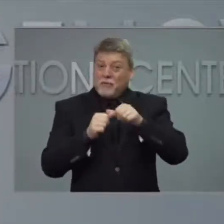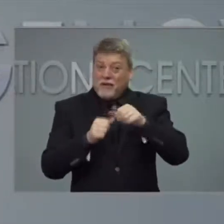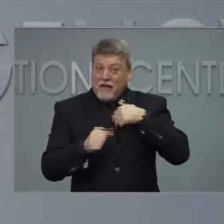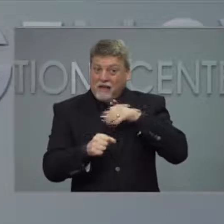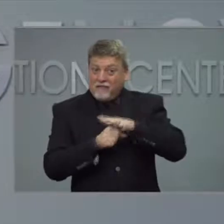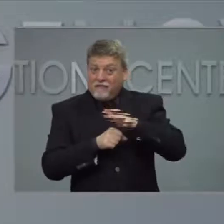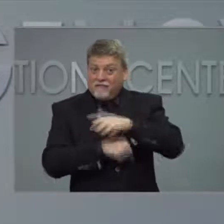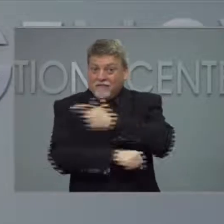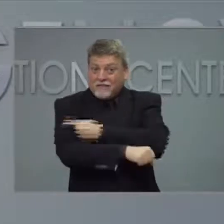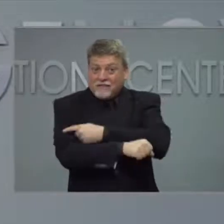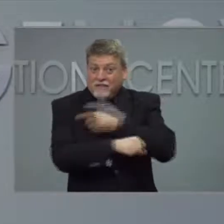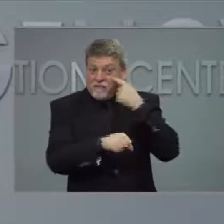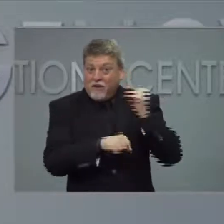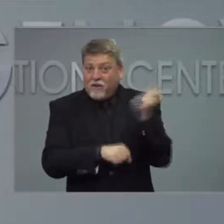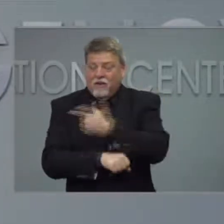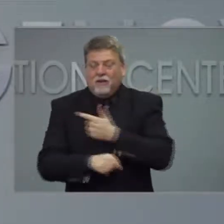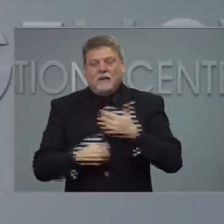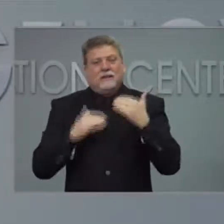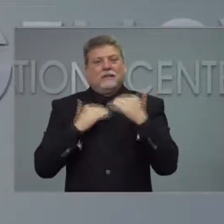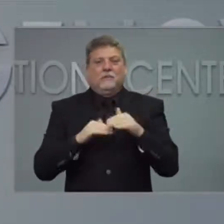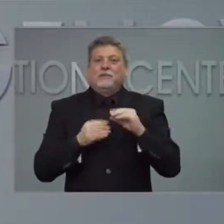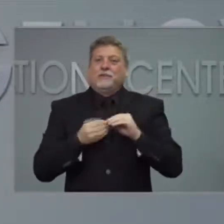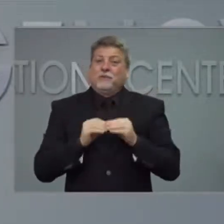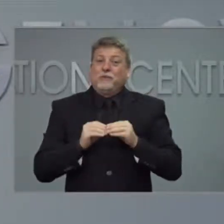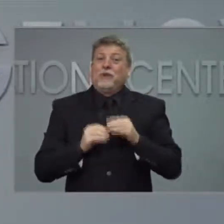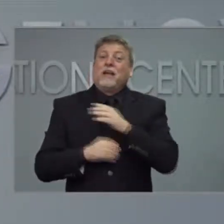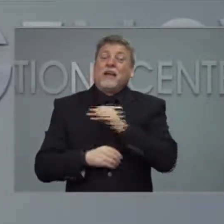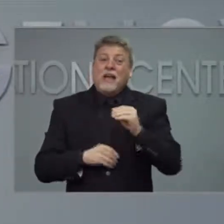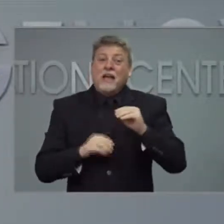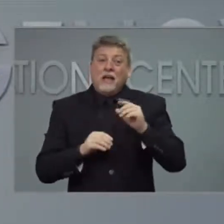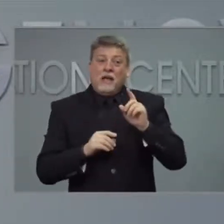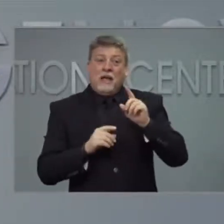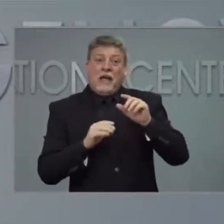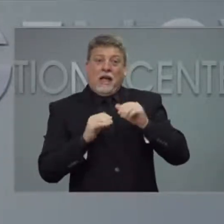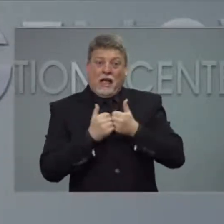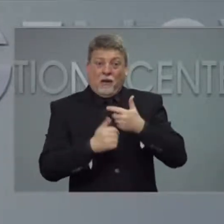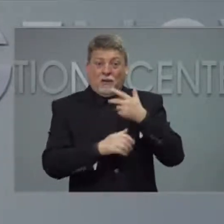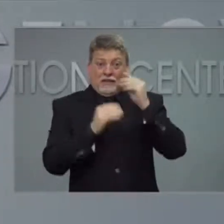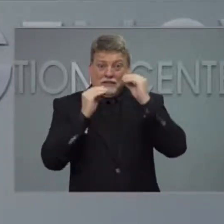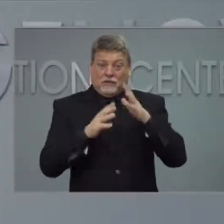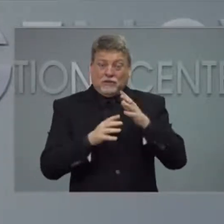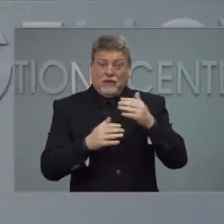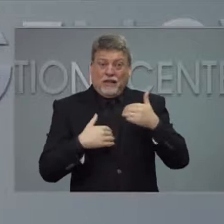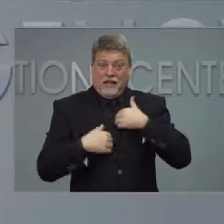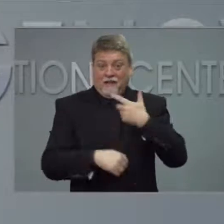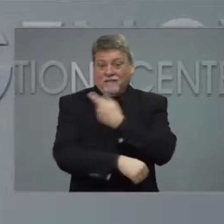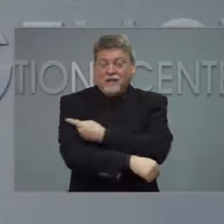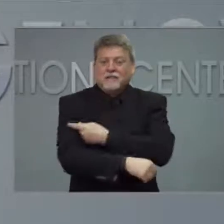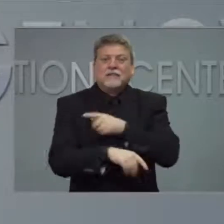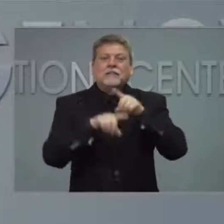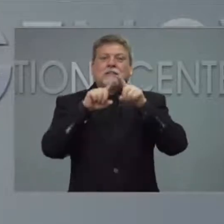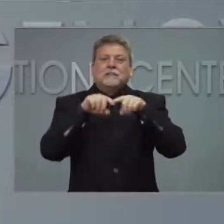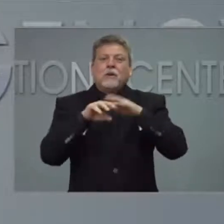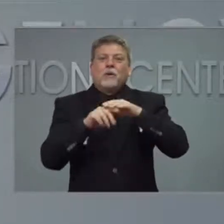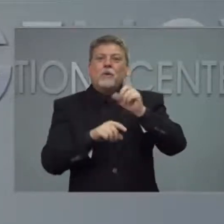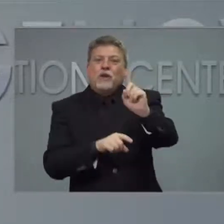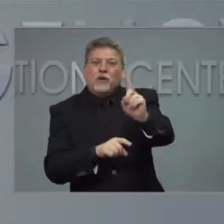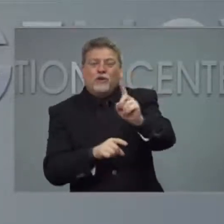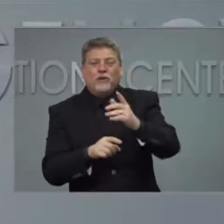very limited, and there are a number of ways in which teachers are being vaccinated. Some are having vaccination sites